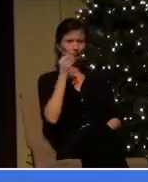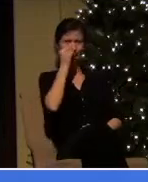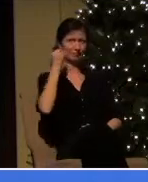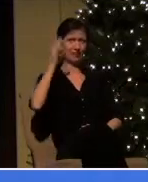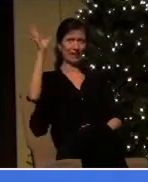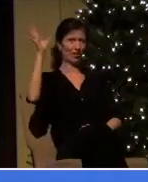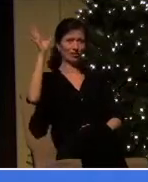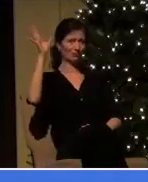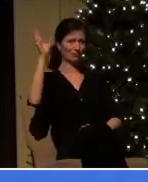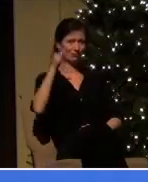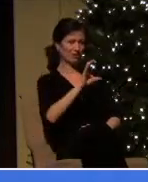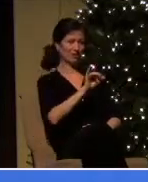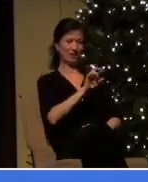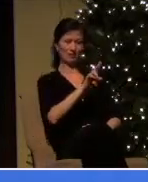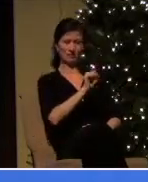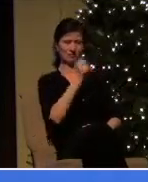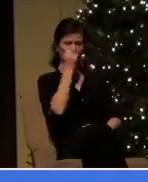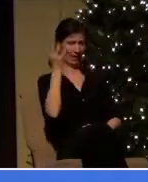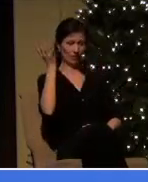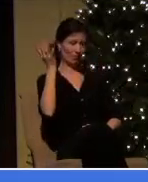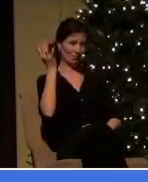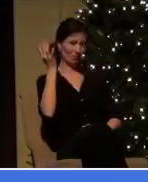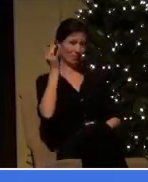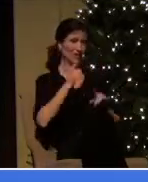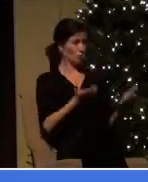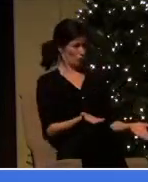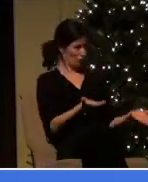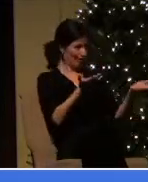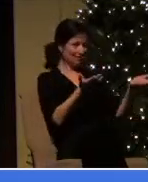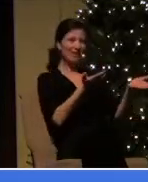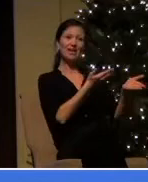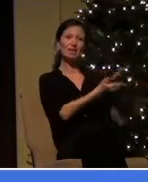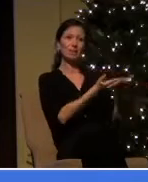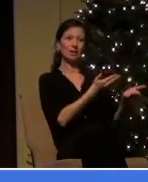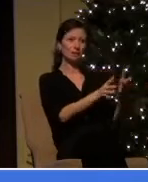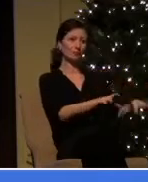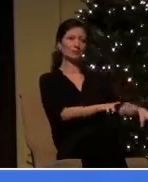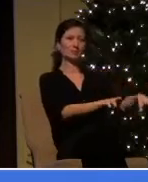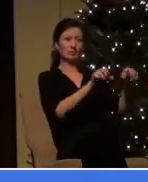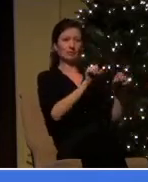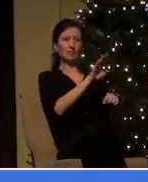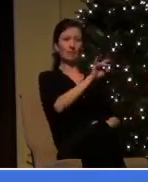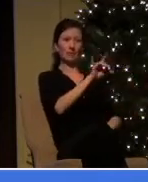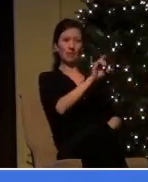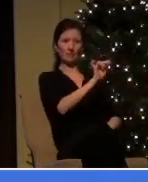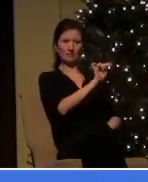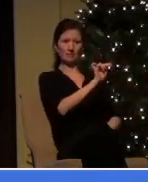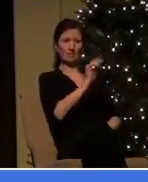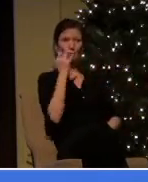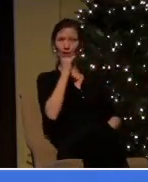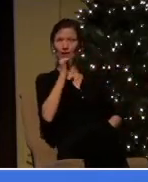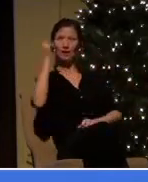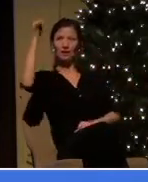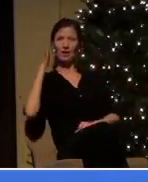the purposes of God, how much more can he use you and me to accomplish his purposes in